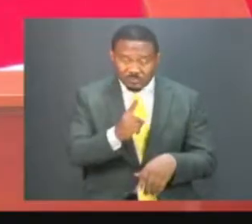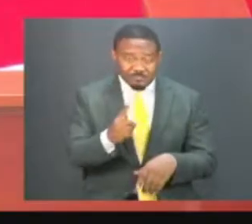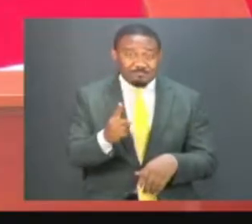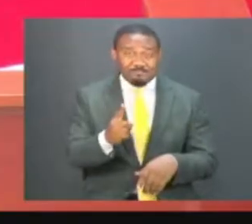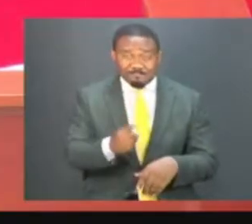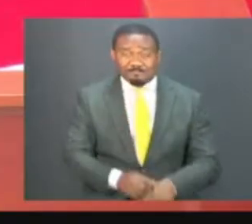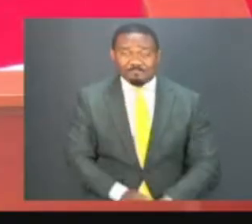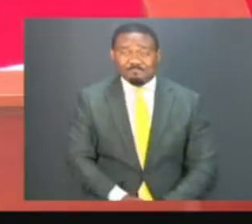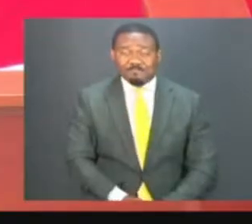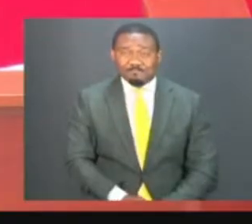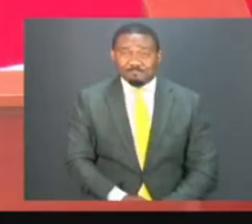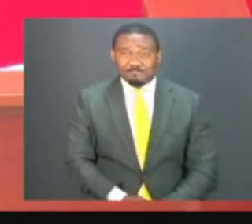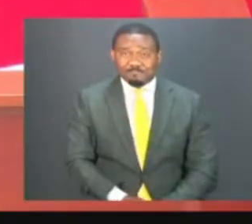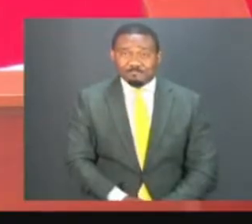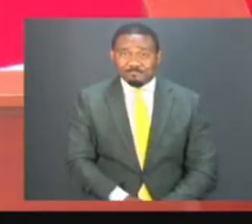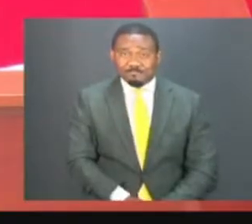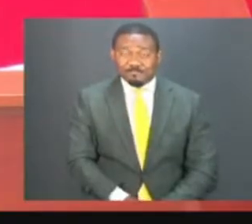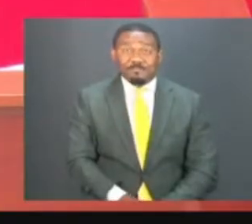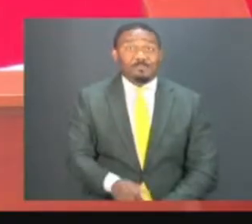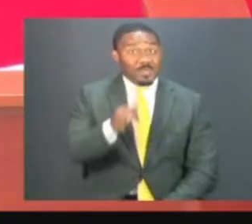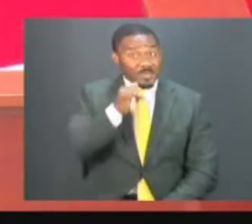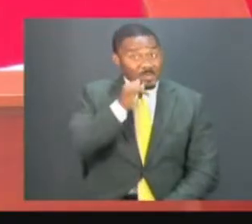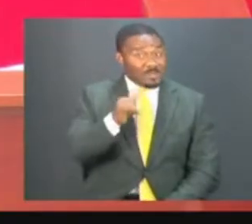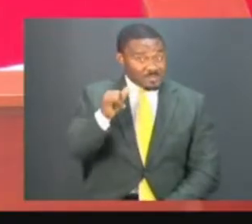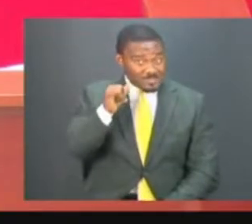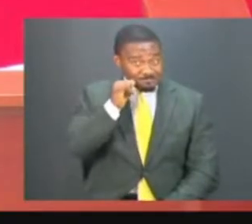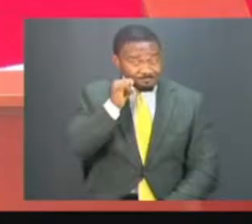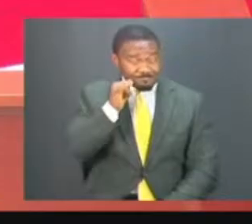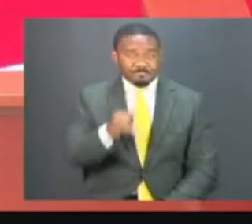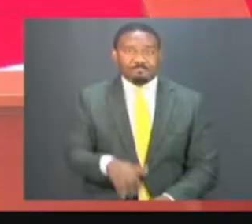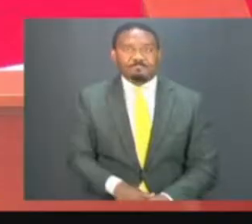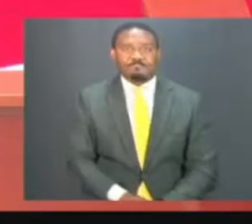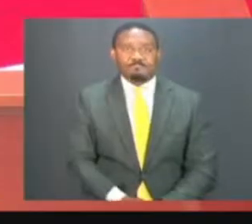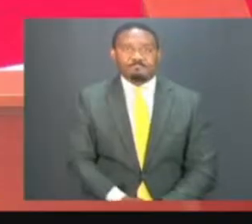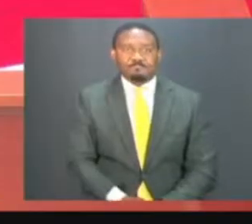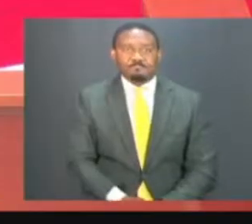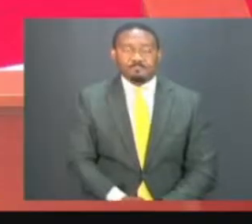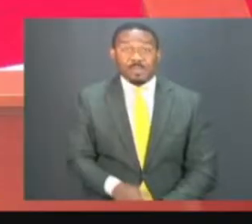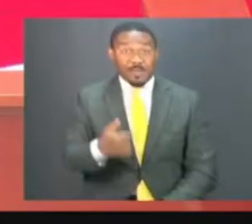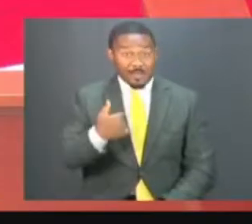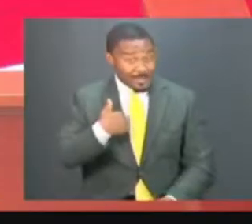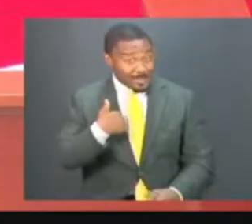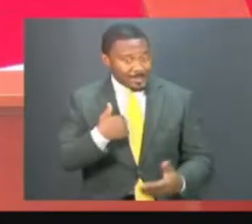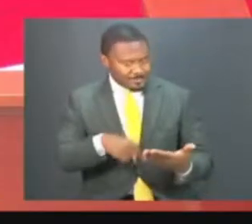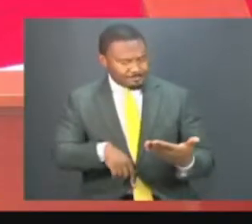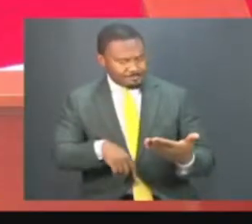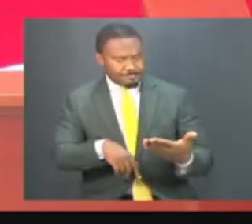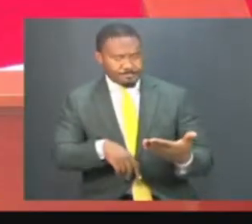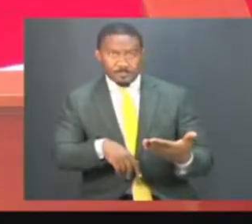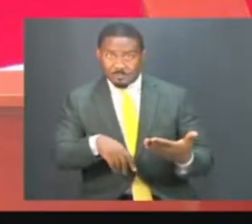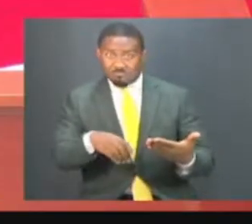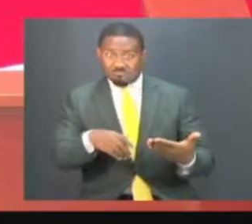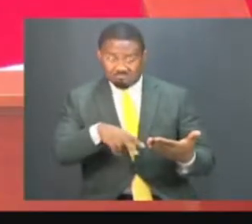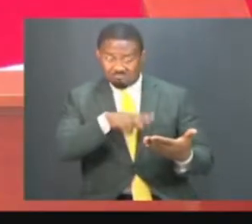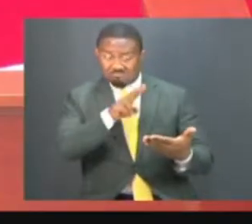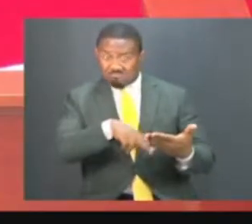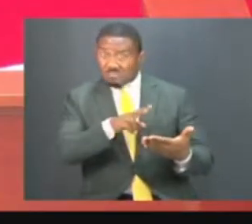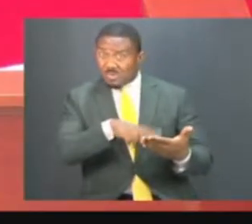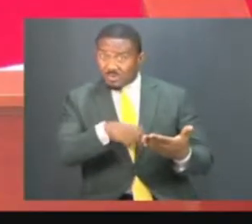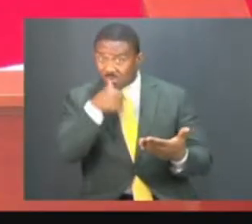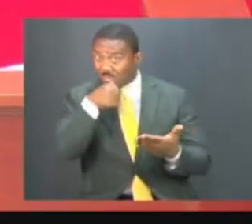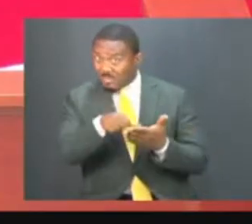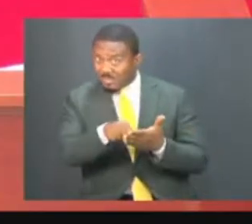what transpired in the House. I read the communication, and I can